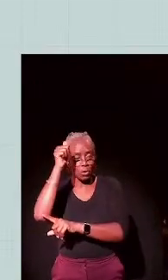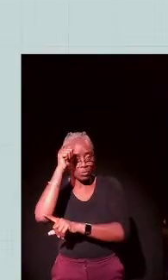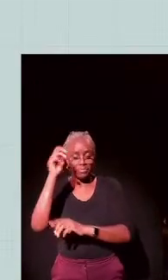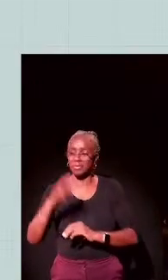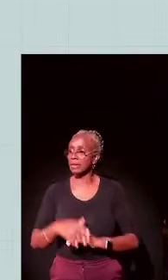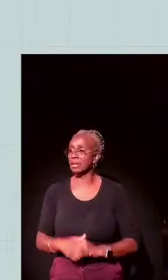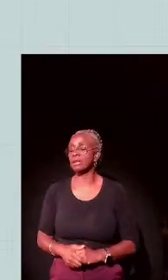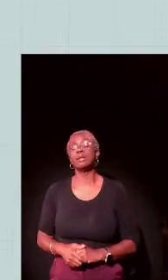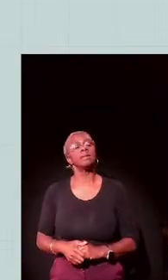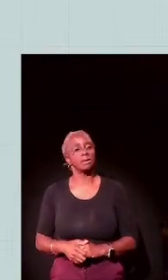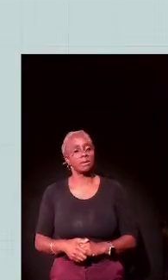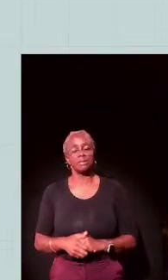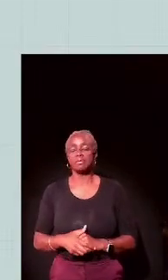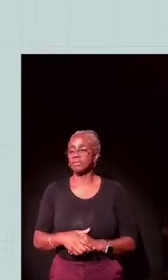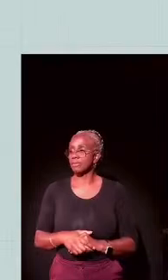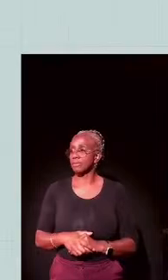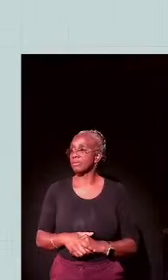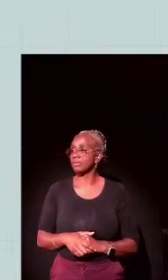like I said, I'm